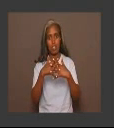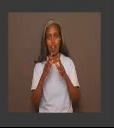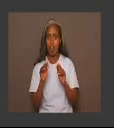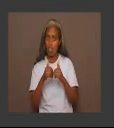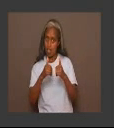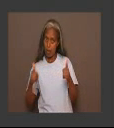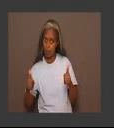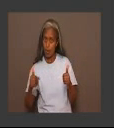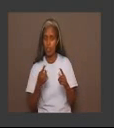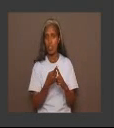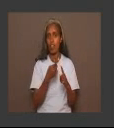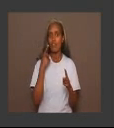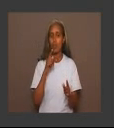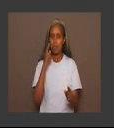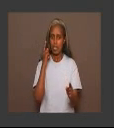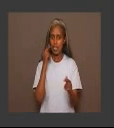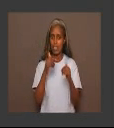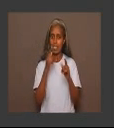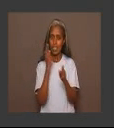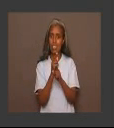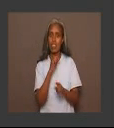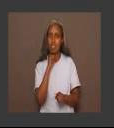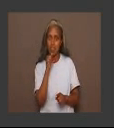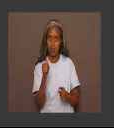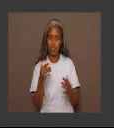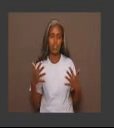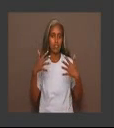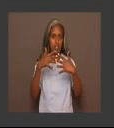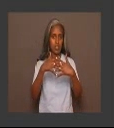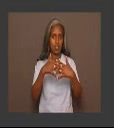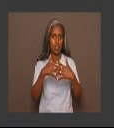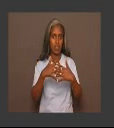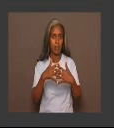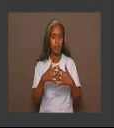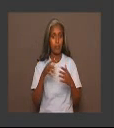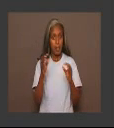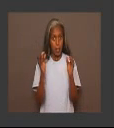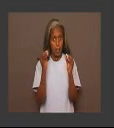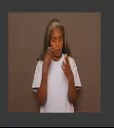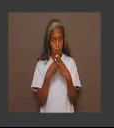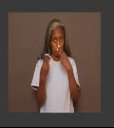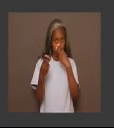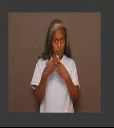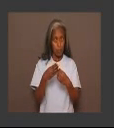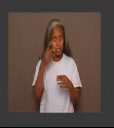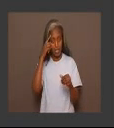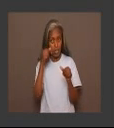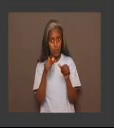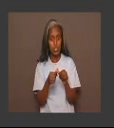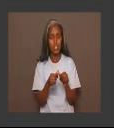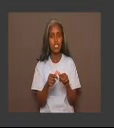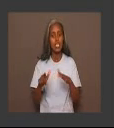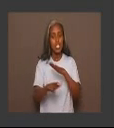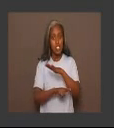apart from an indefinite integral. In mathematical notation, the